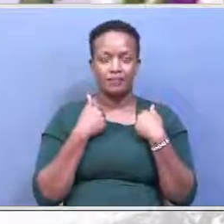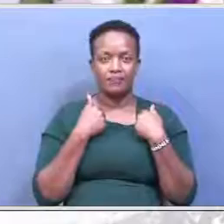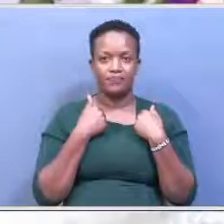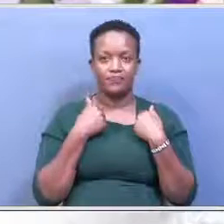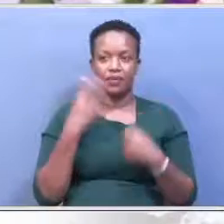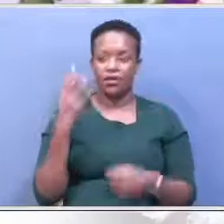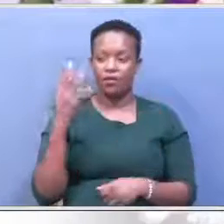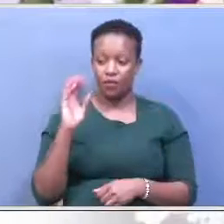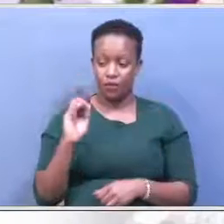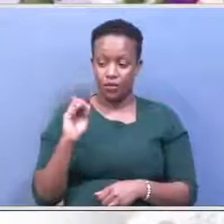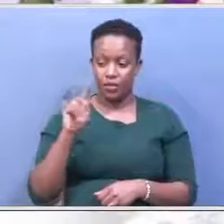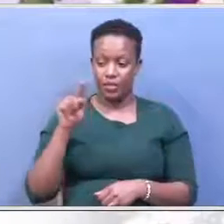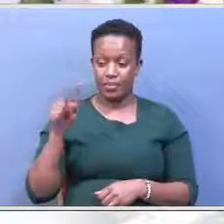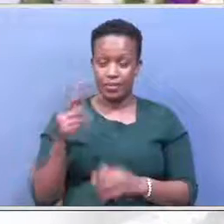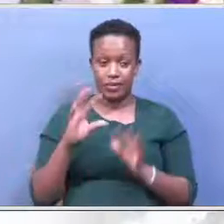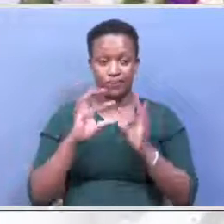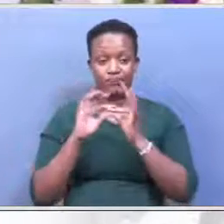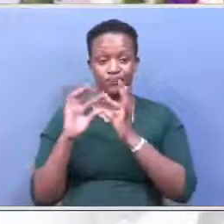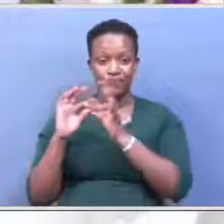40,000 connections a year.